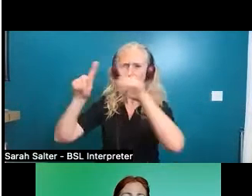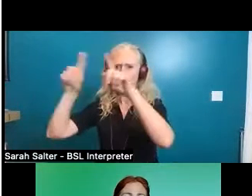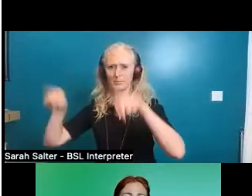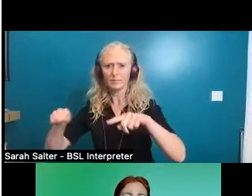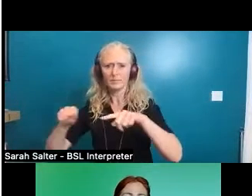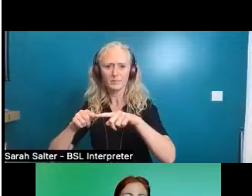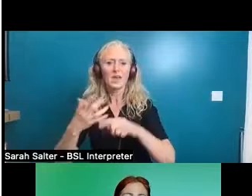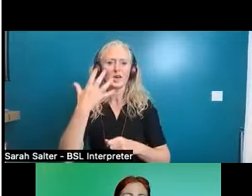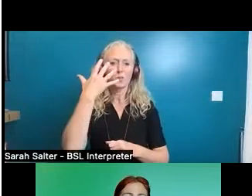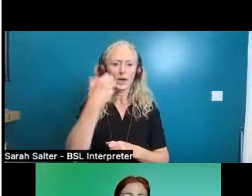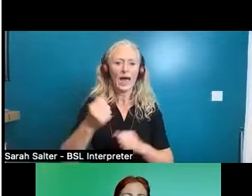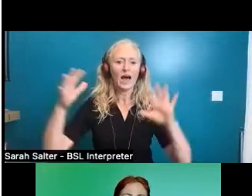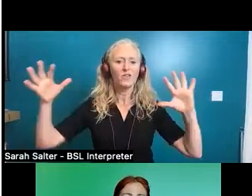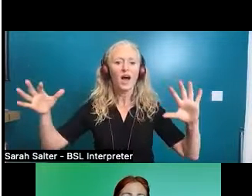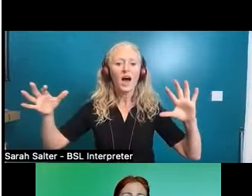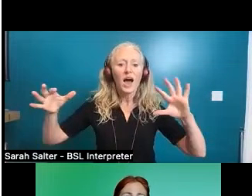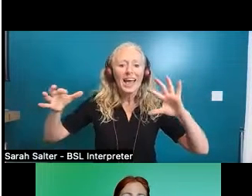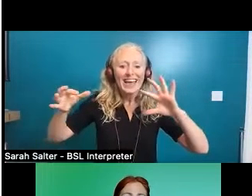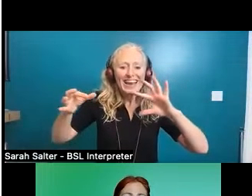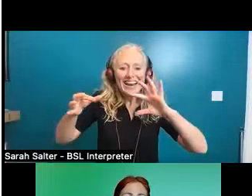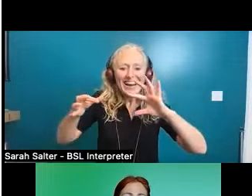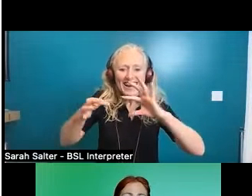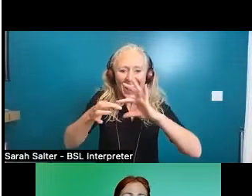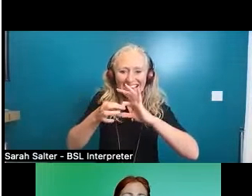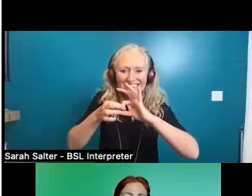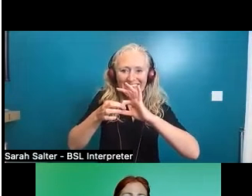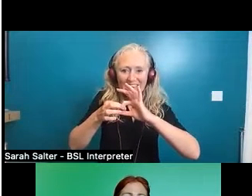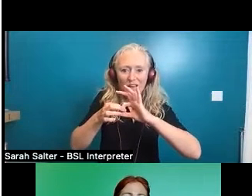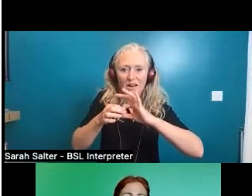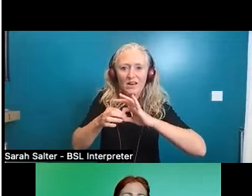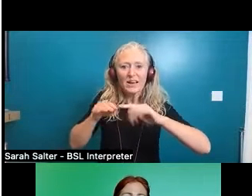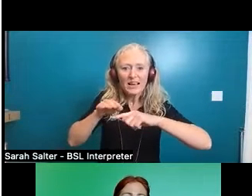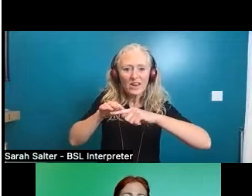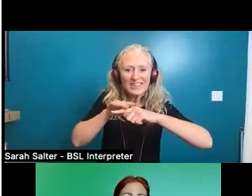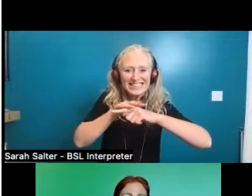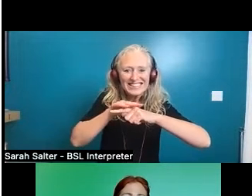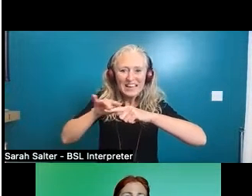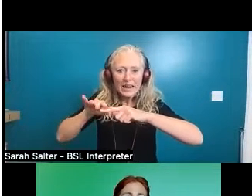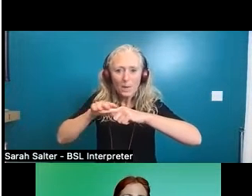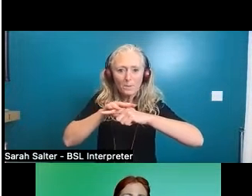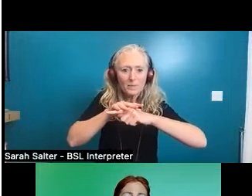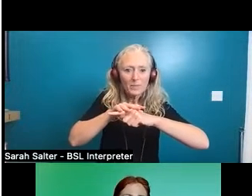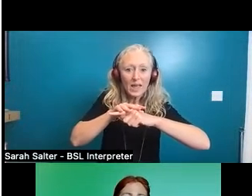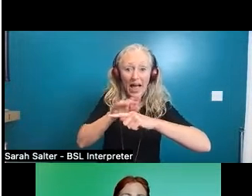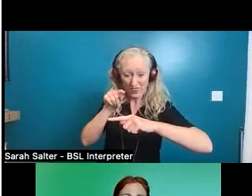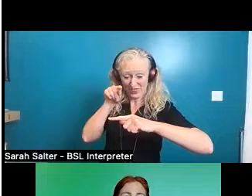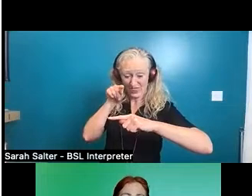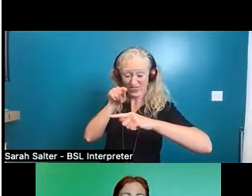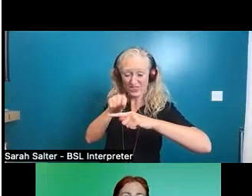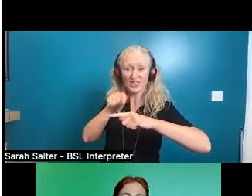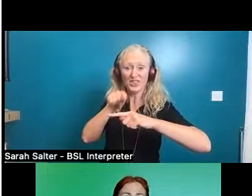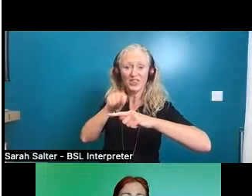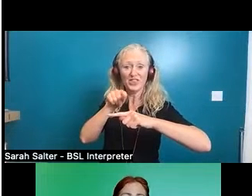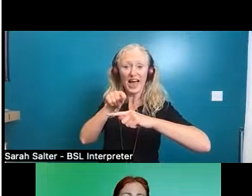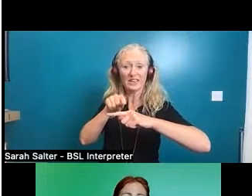cilium. And it's there that we find the vast majority of the Usher proteins expressed. And